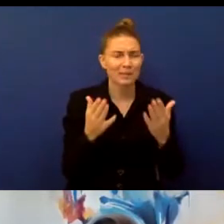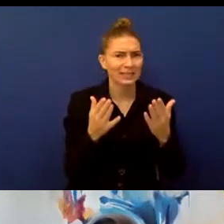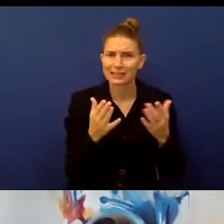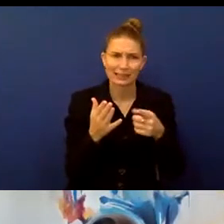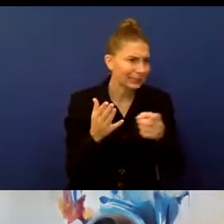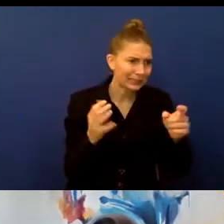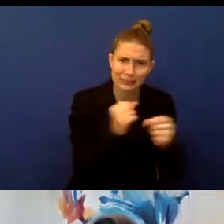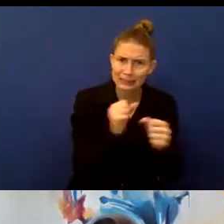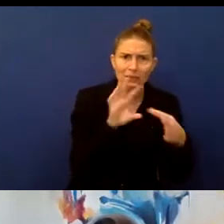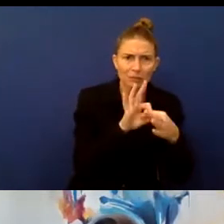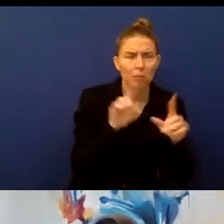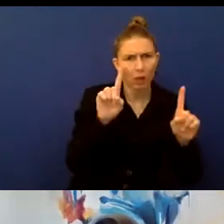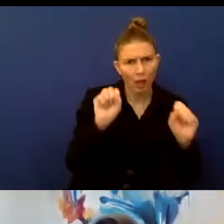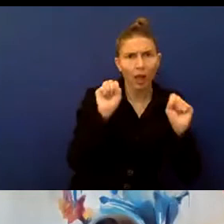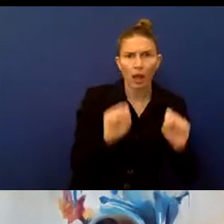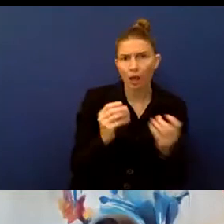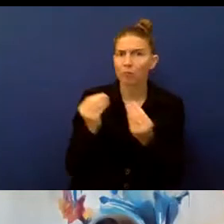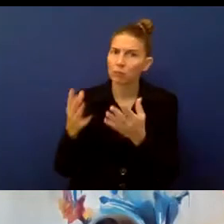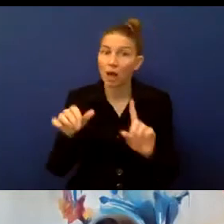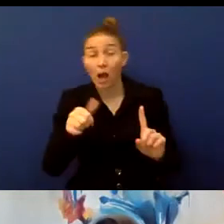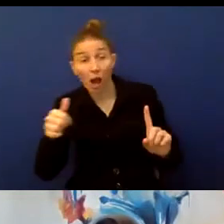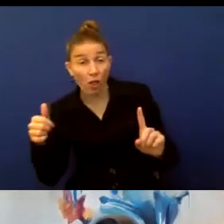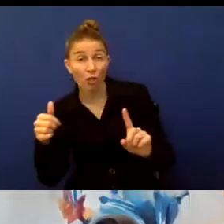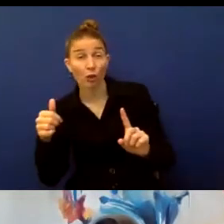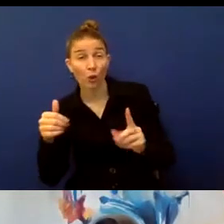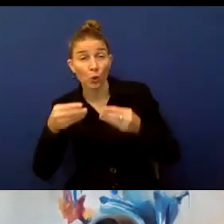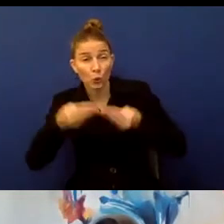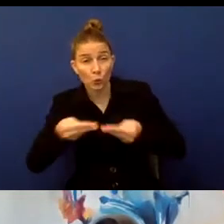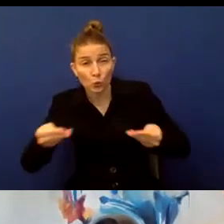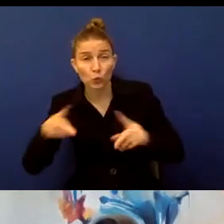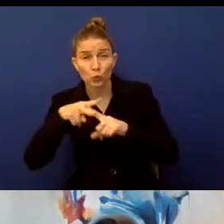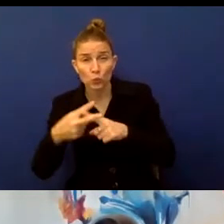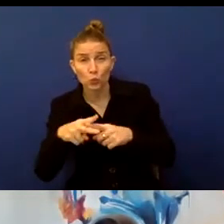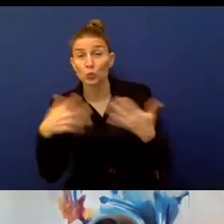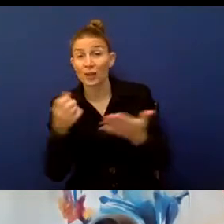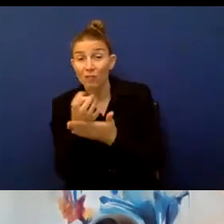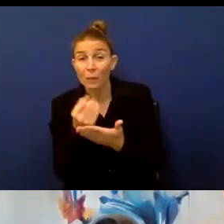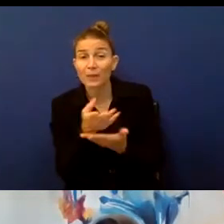for people to thrive and to access to the information that they need.